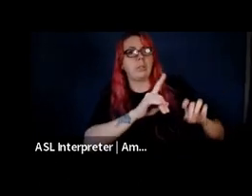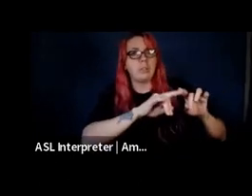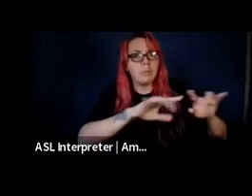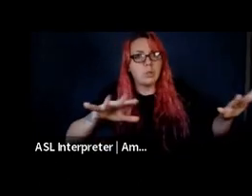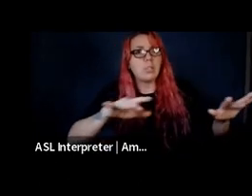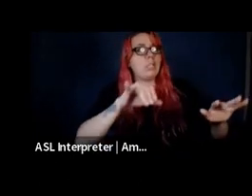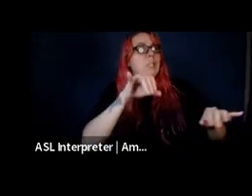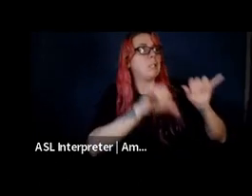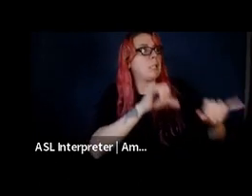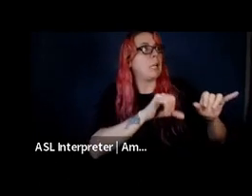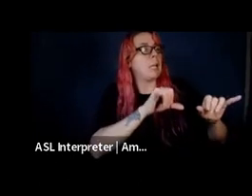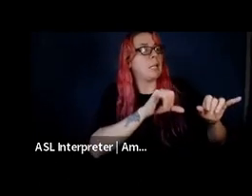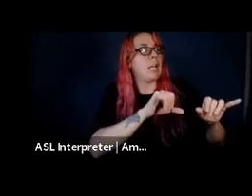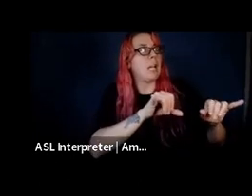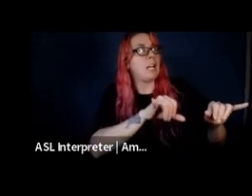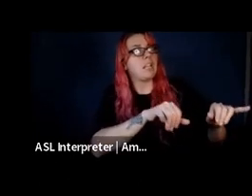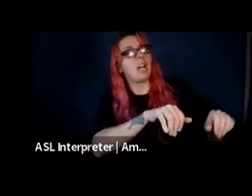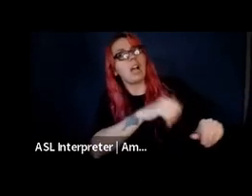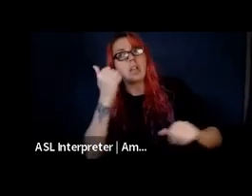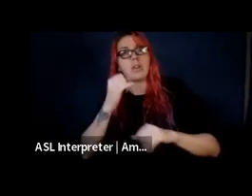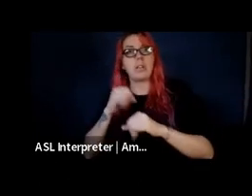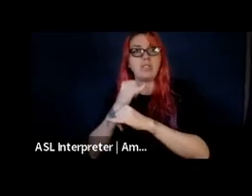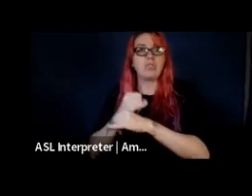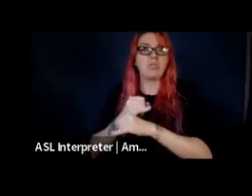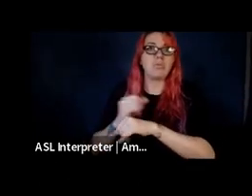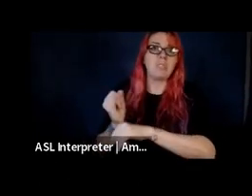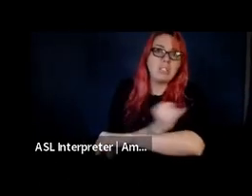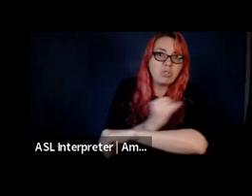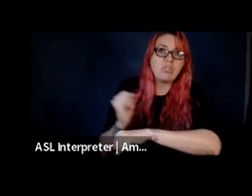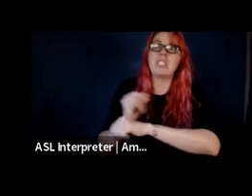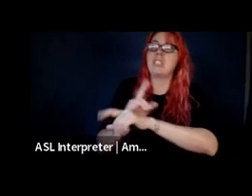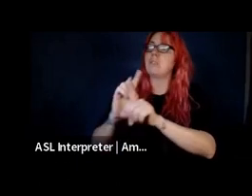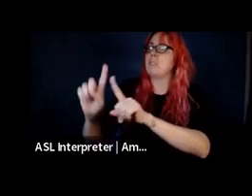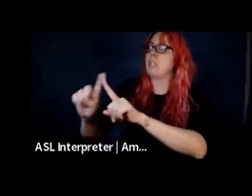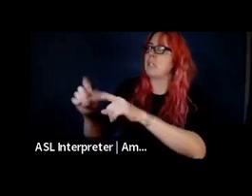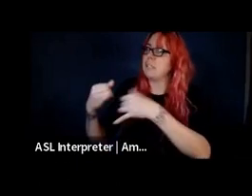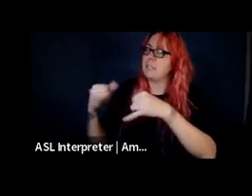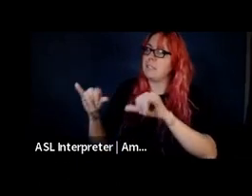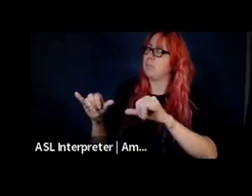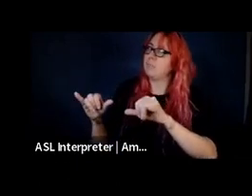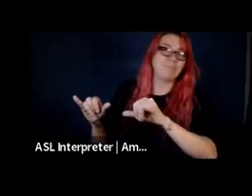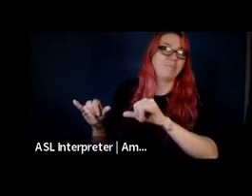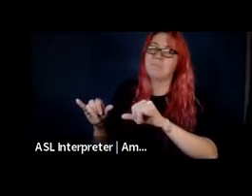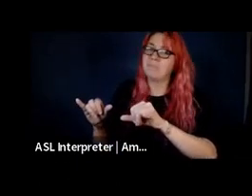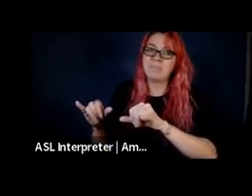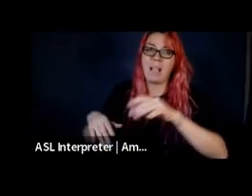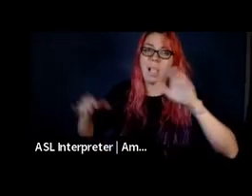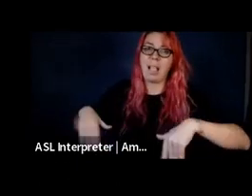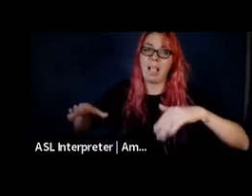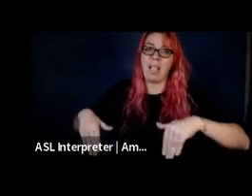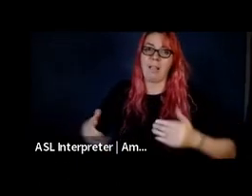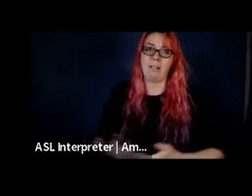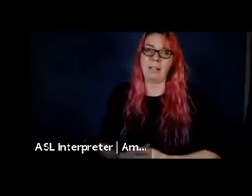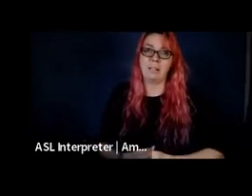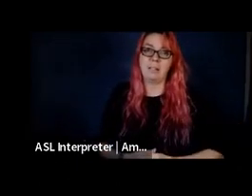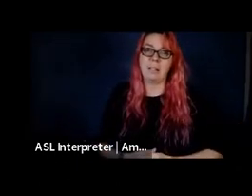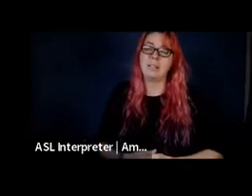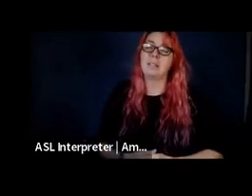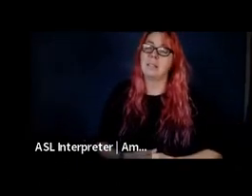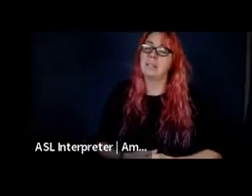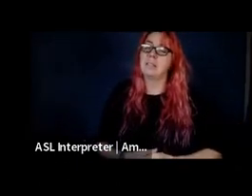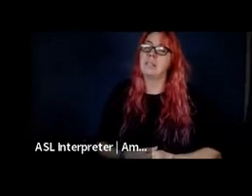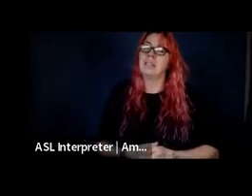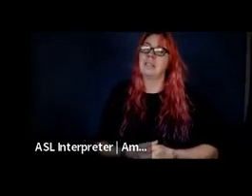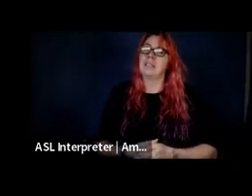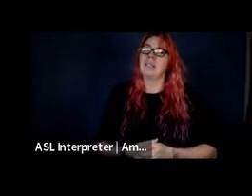professionals working in those, professions or those industries, what it means for them, in terms of getting work and getting consistent work and getting